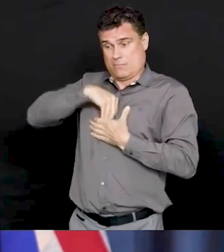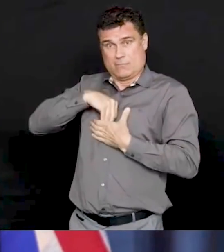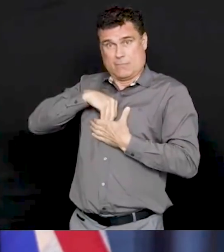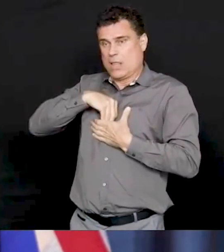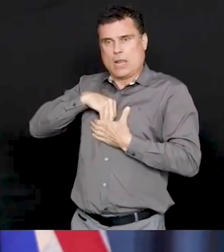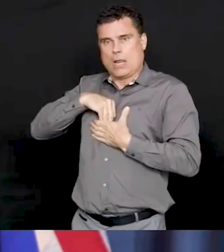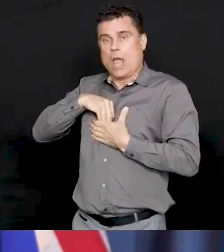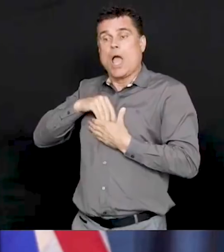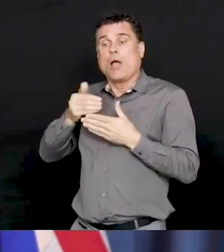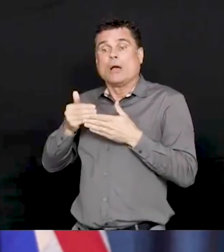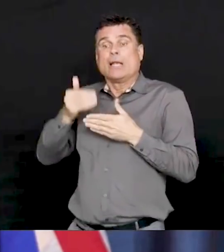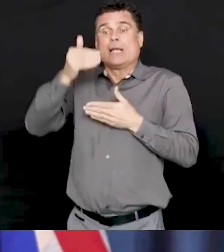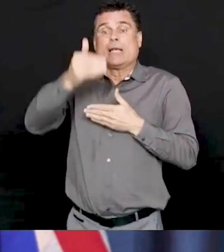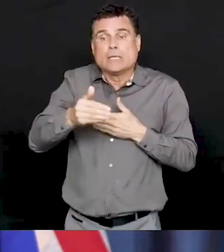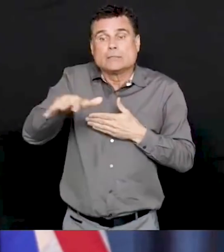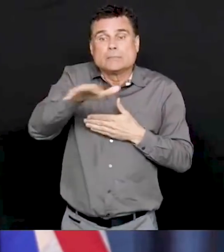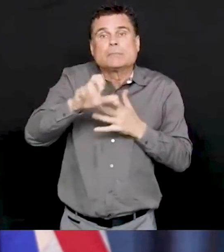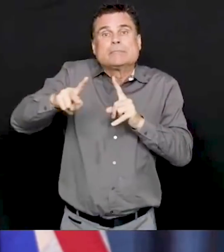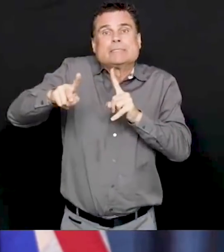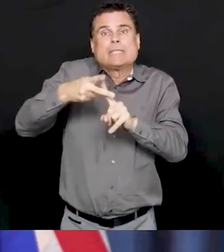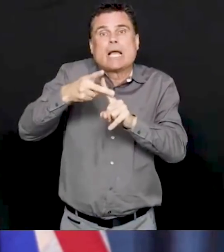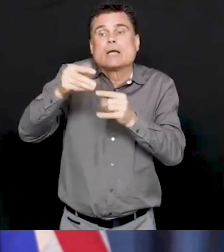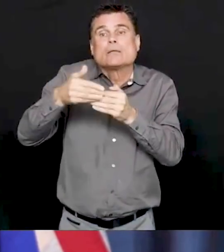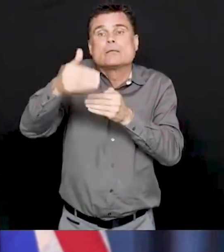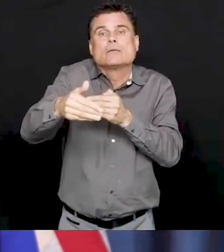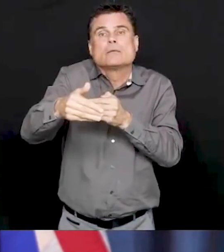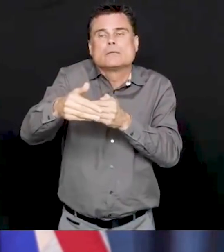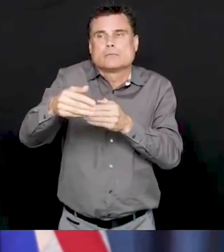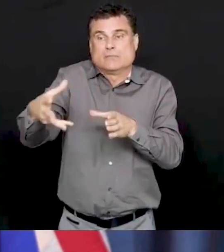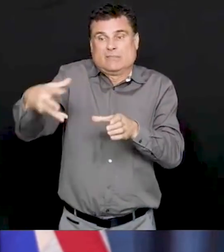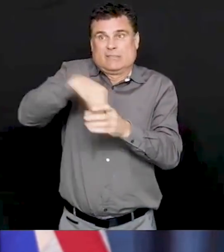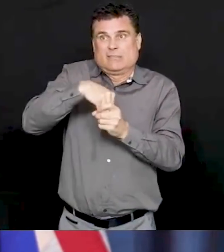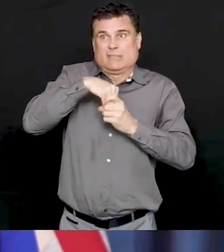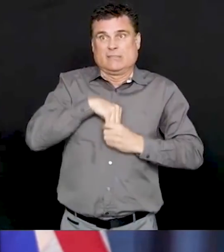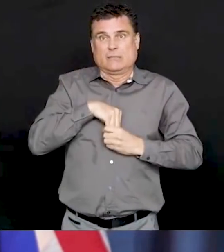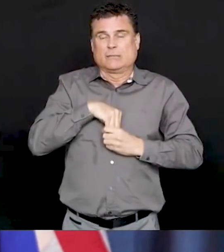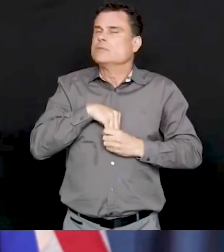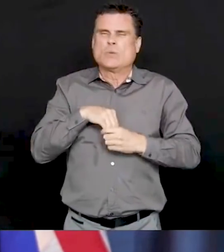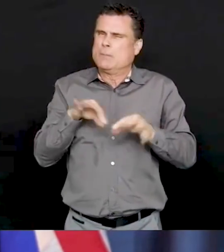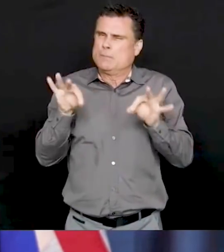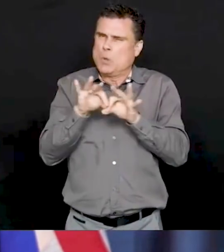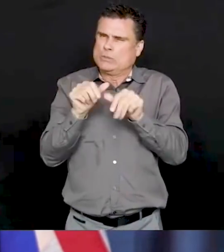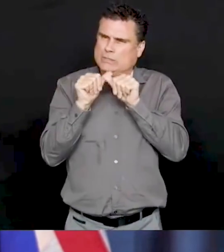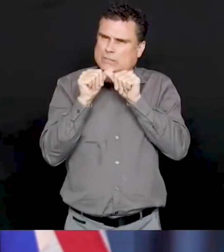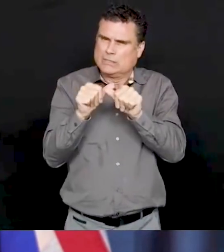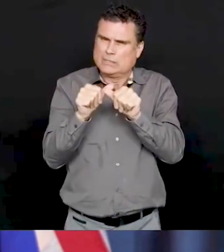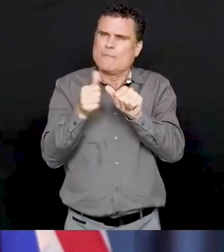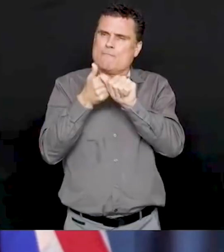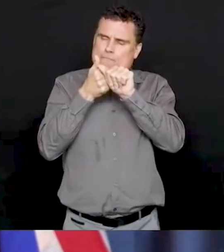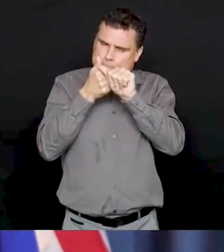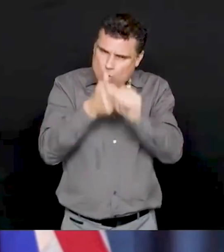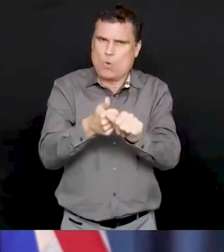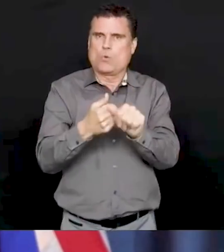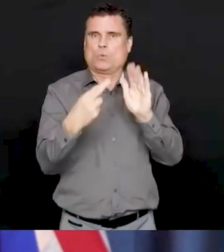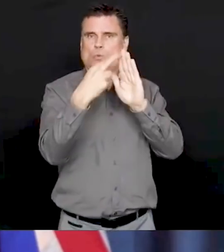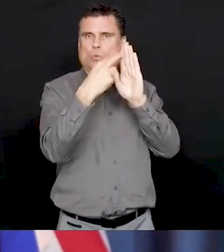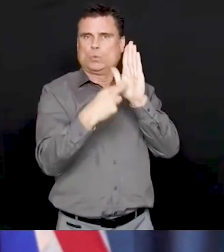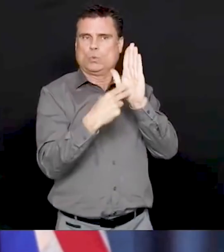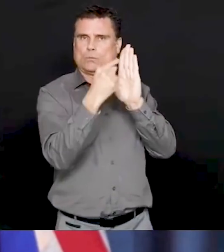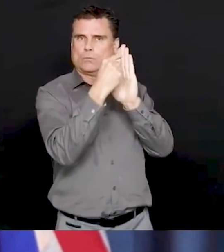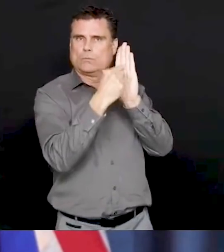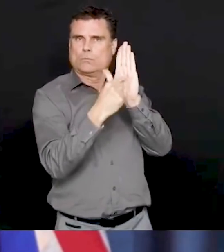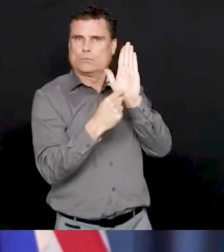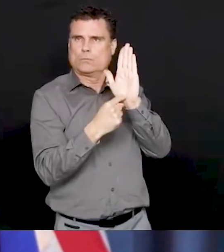increases. It's very hard to know right now. But I do think, as I said last week, that things that we were doing are